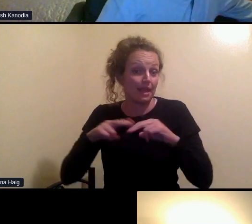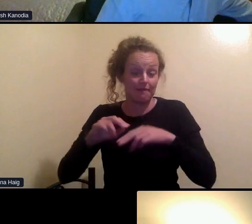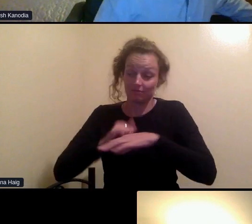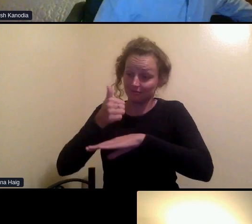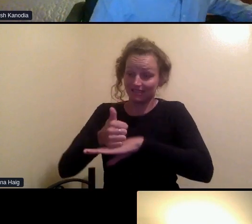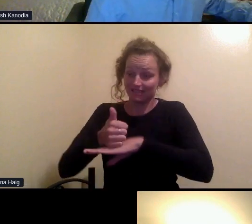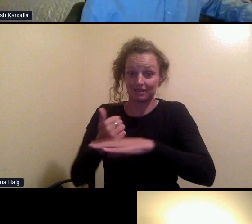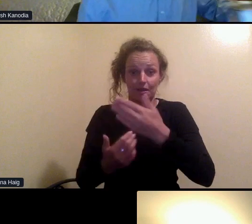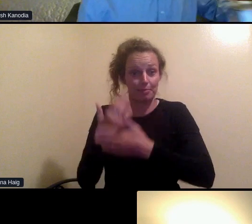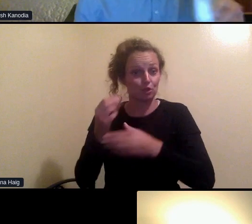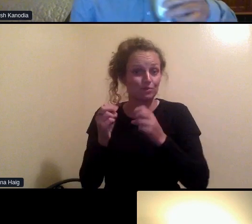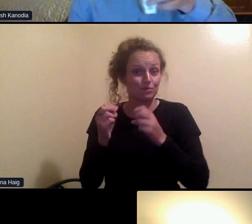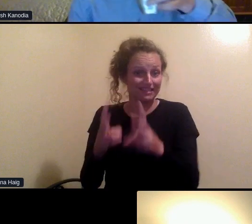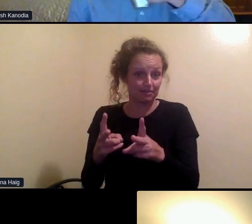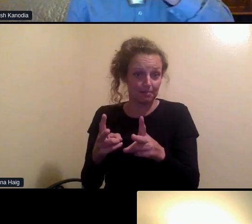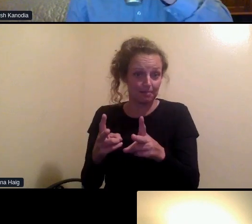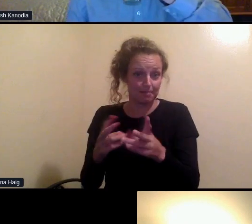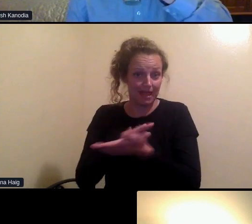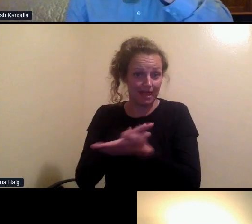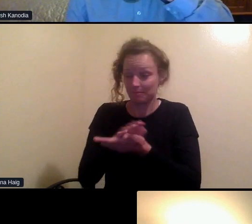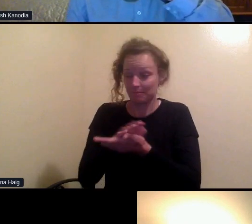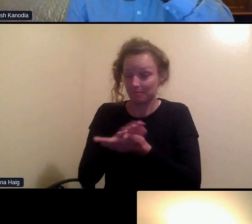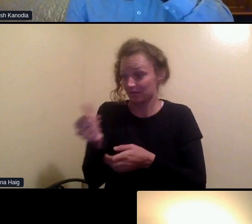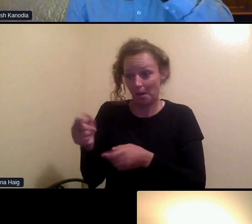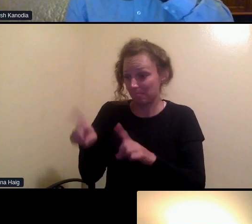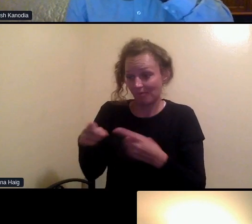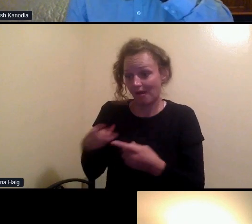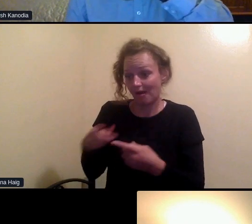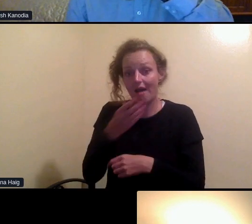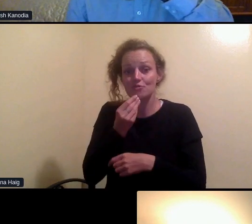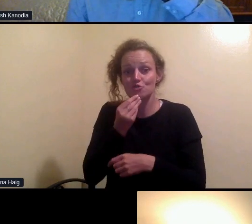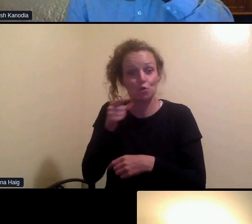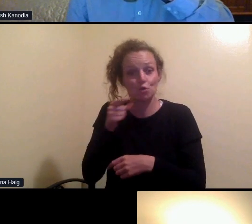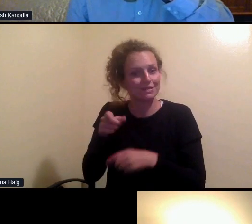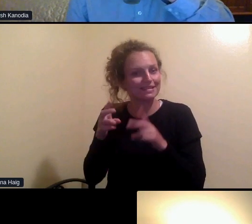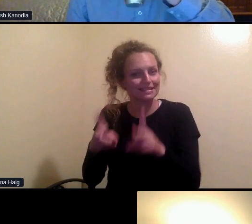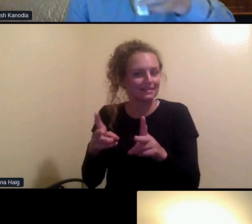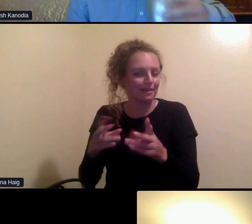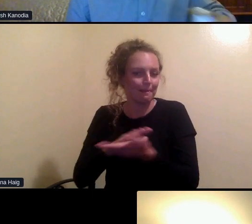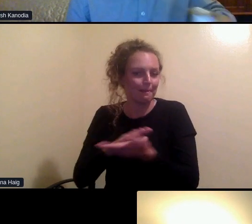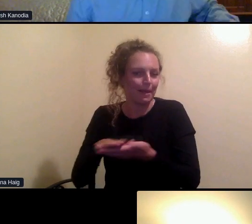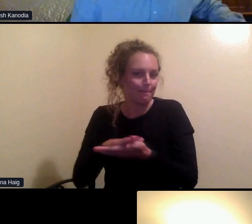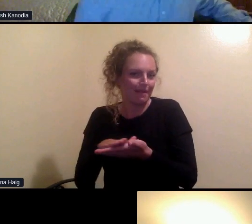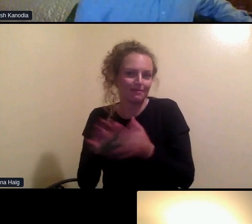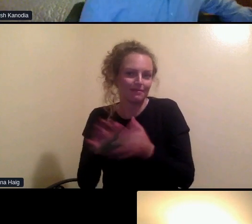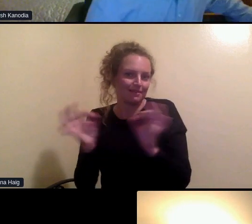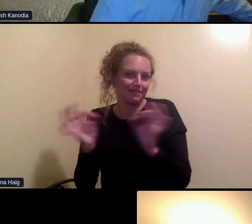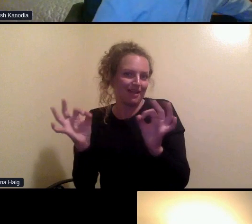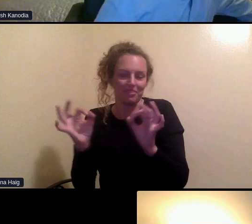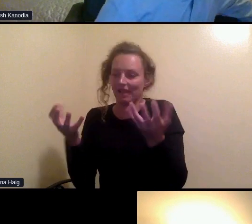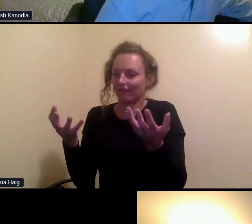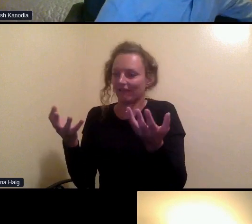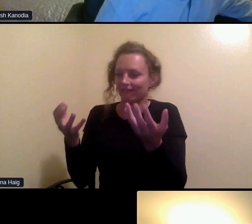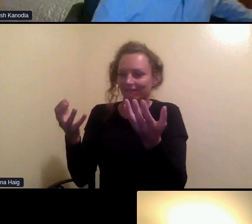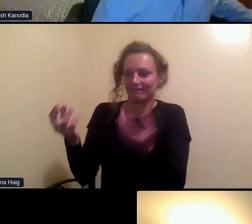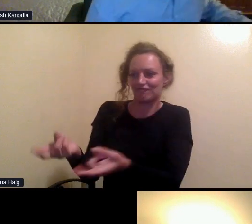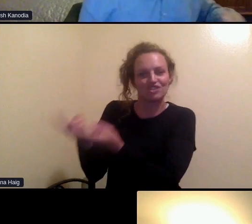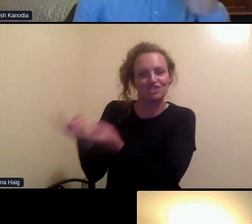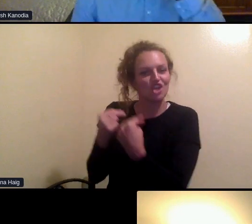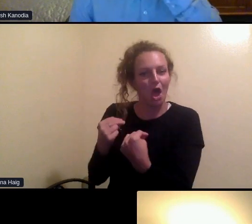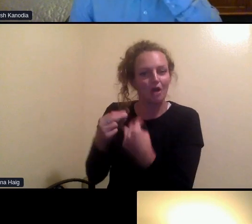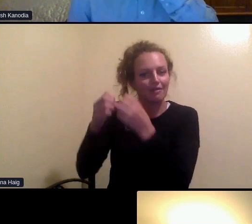money on that tool, so it's not fit for purpose. So there's a loss in productivity there. So it's not money well spent.